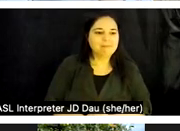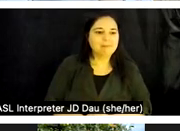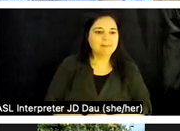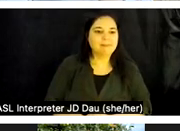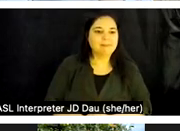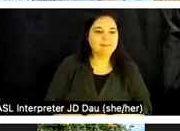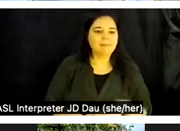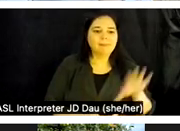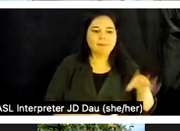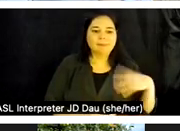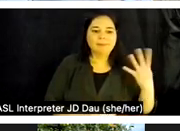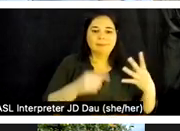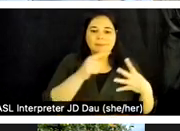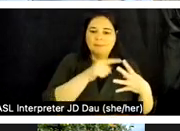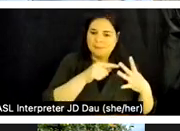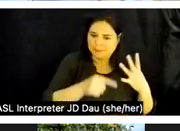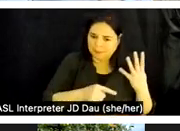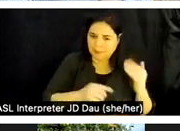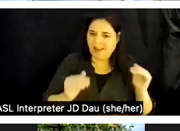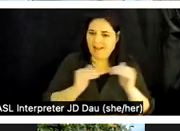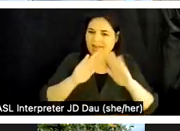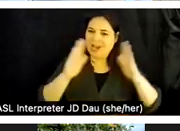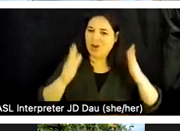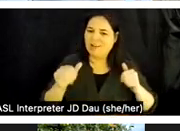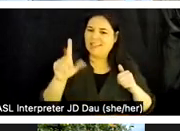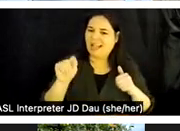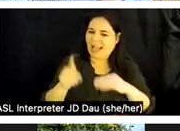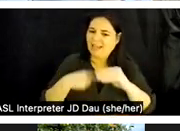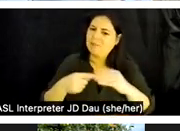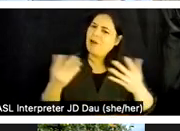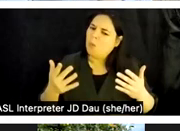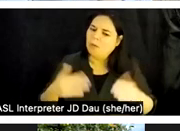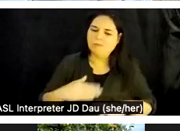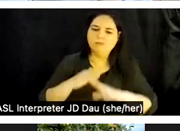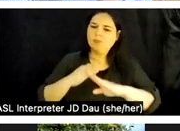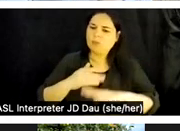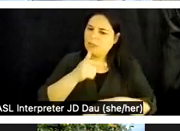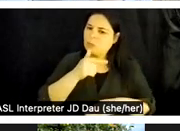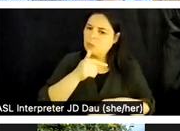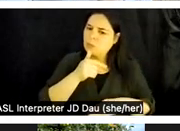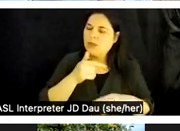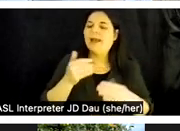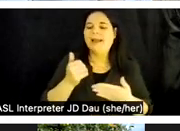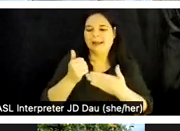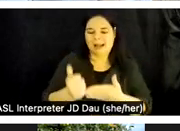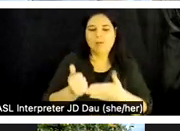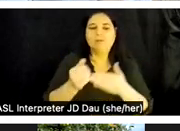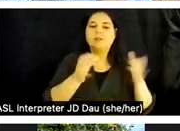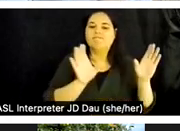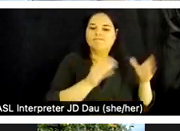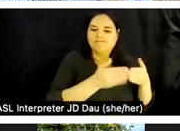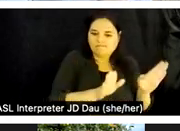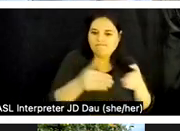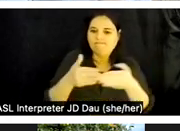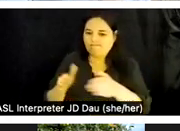To understand like what the Fair Housing Act is about and who it protects, I think it's helpful to break it down into some basic